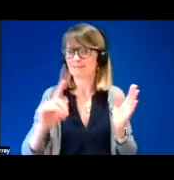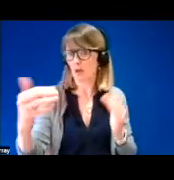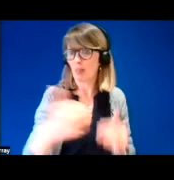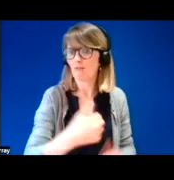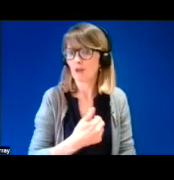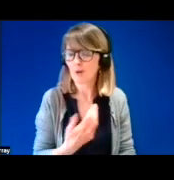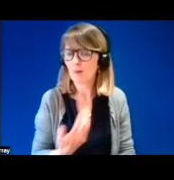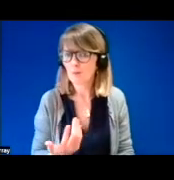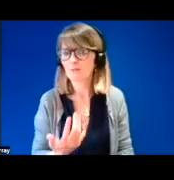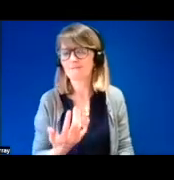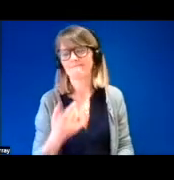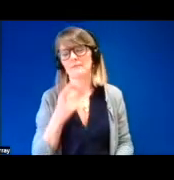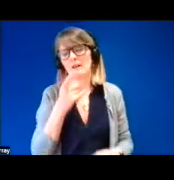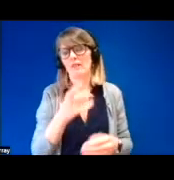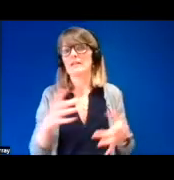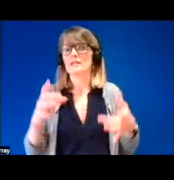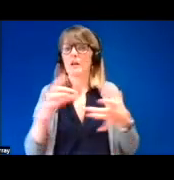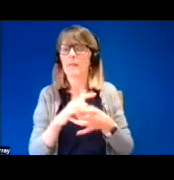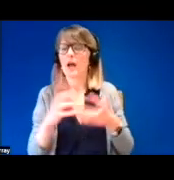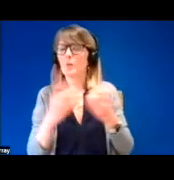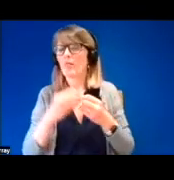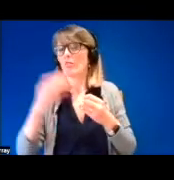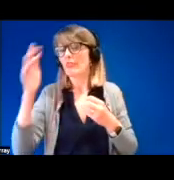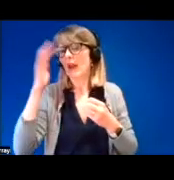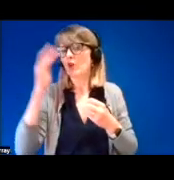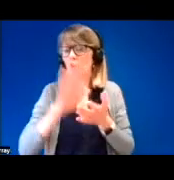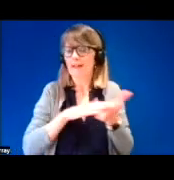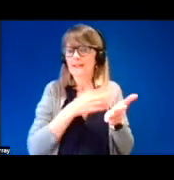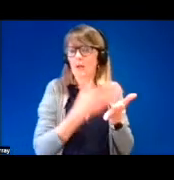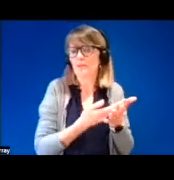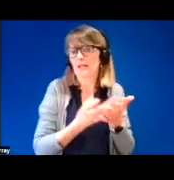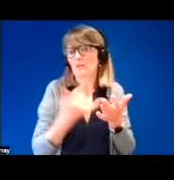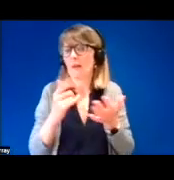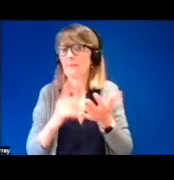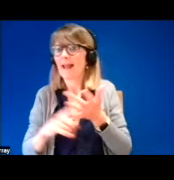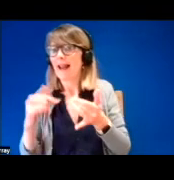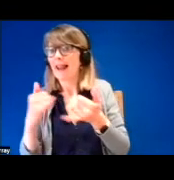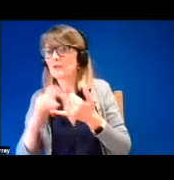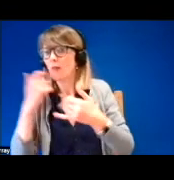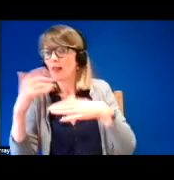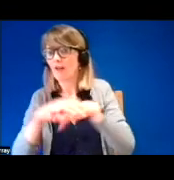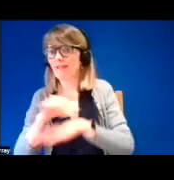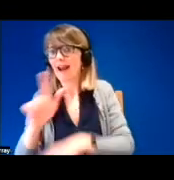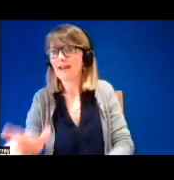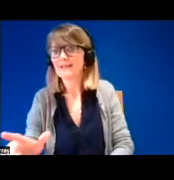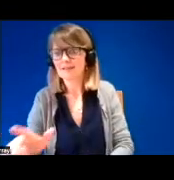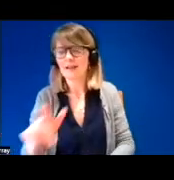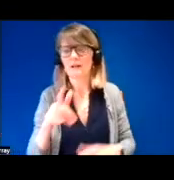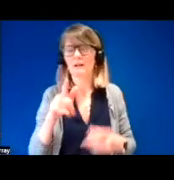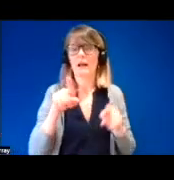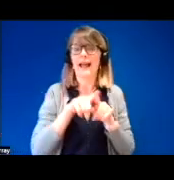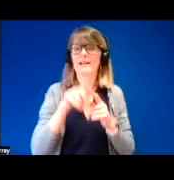This, combined with theological interpretation, which Liz might cover later, and